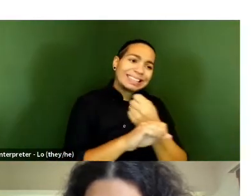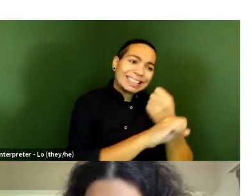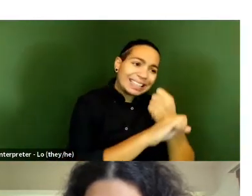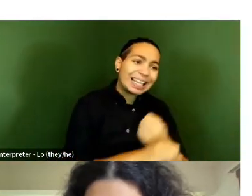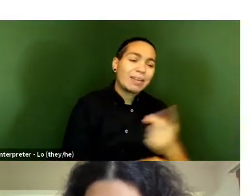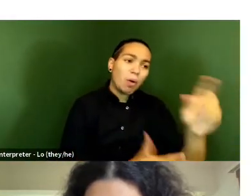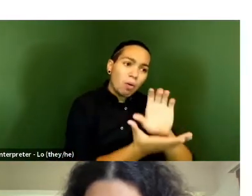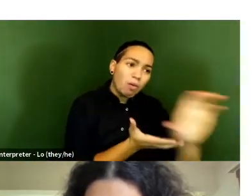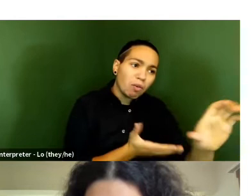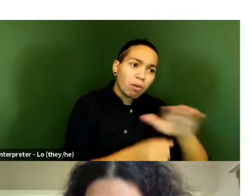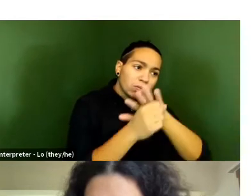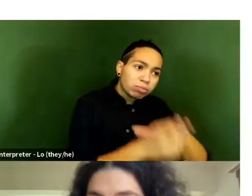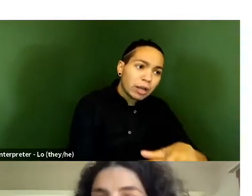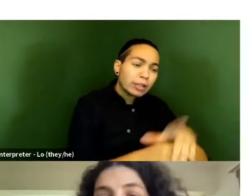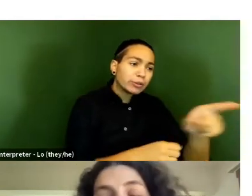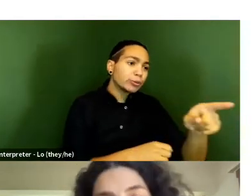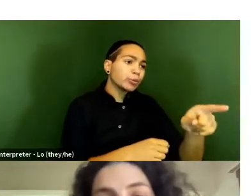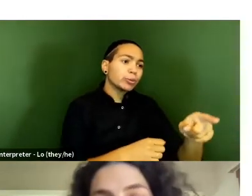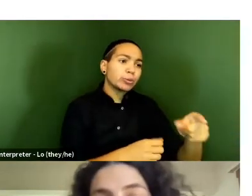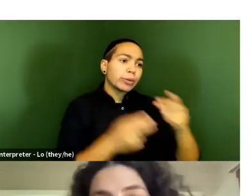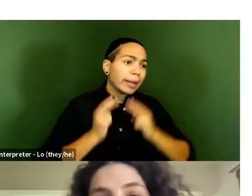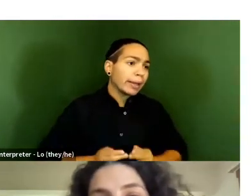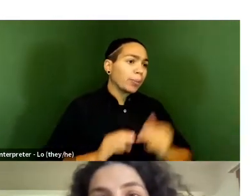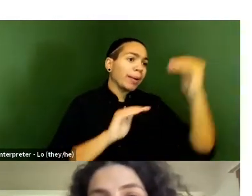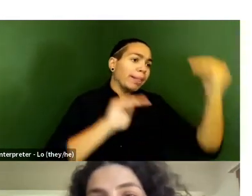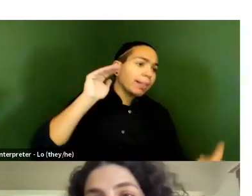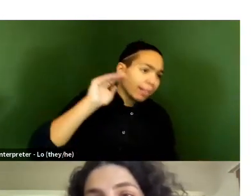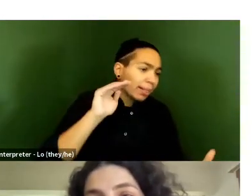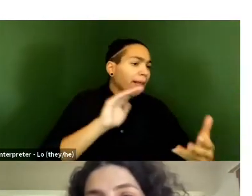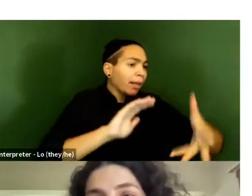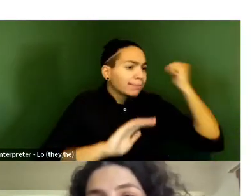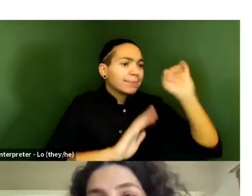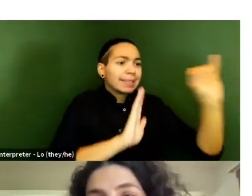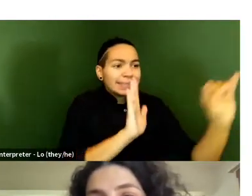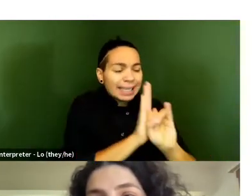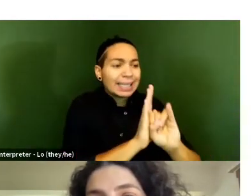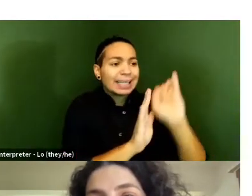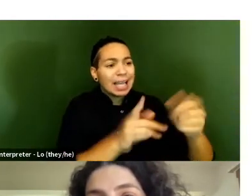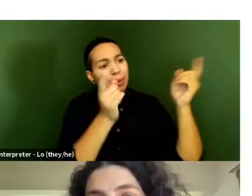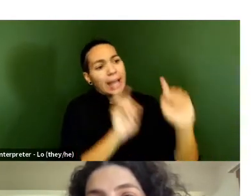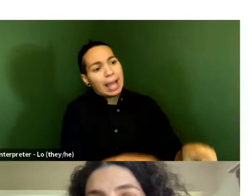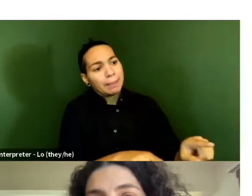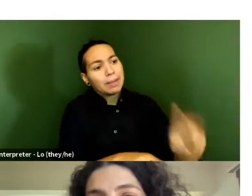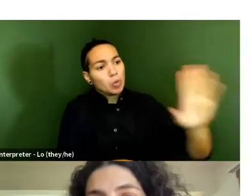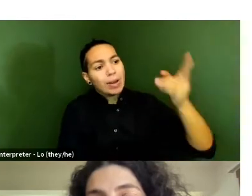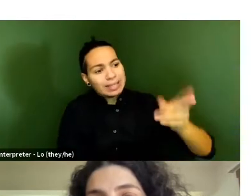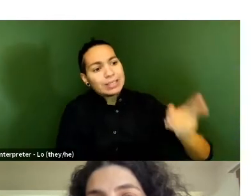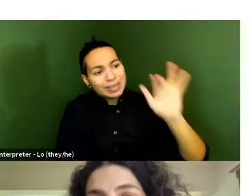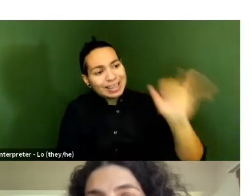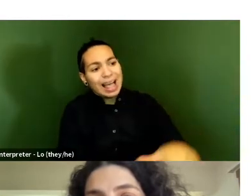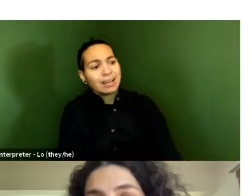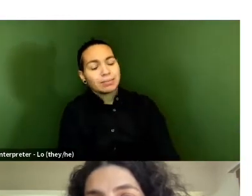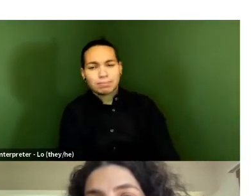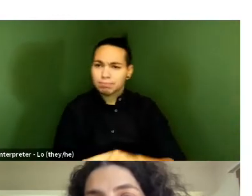the rendered completely nothing, of identity, of culture. When I think about the fact that